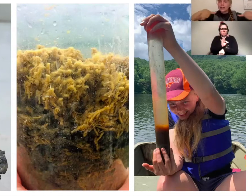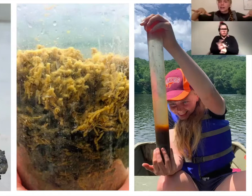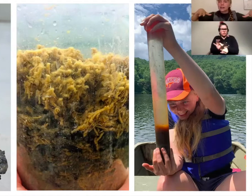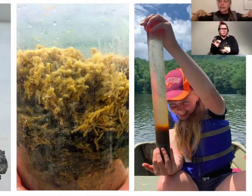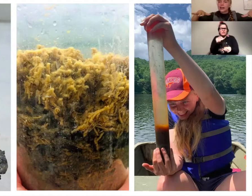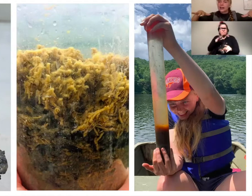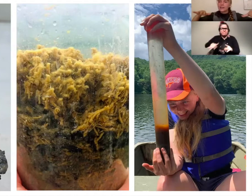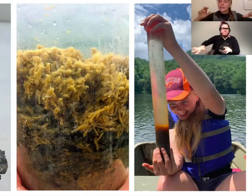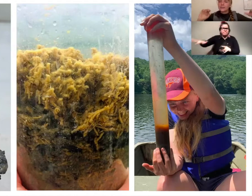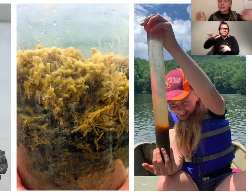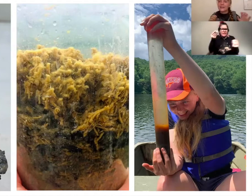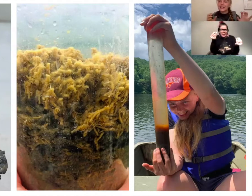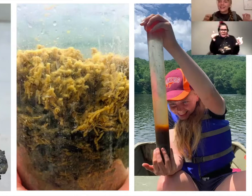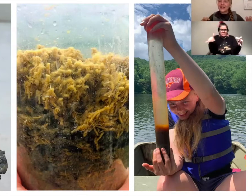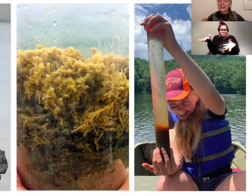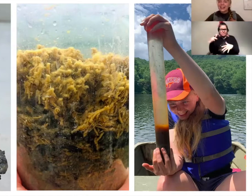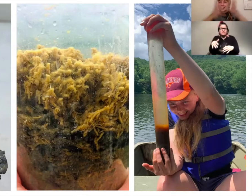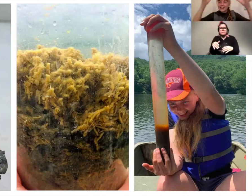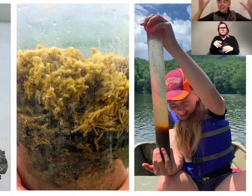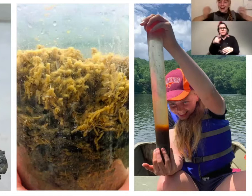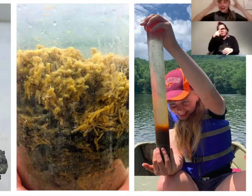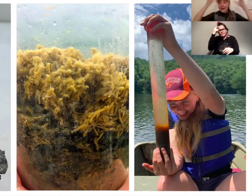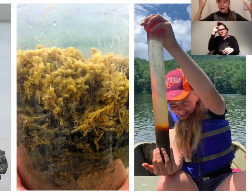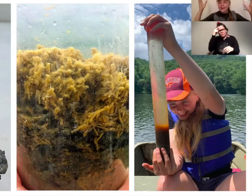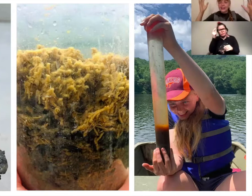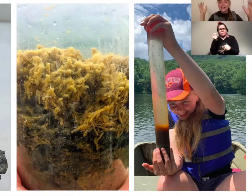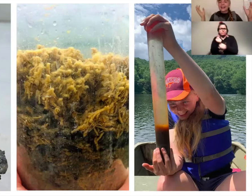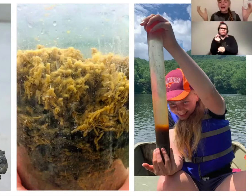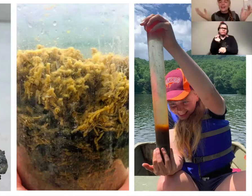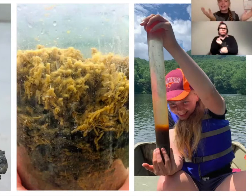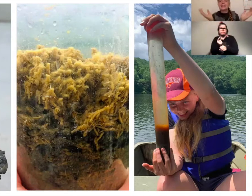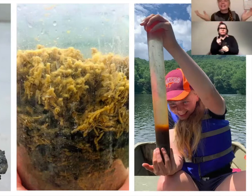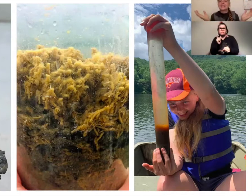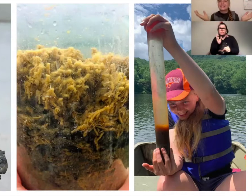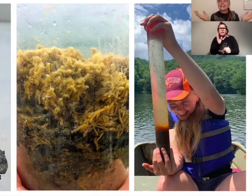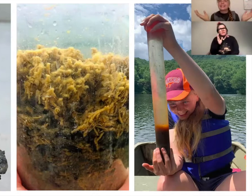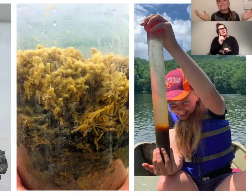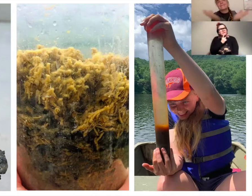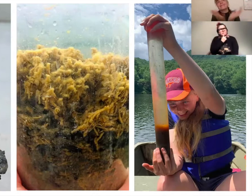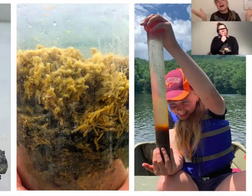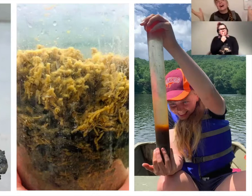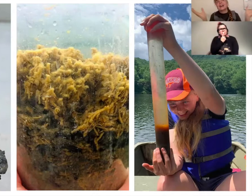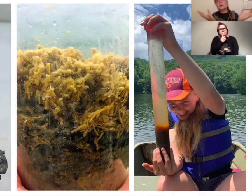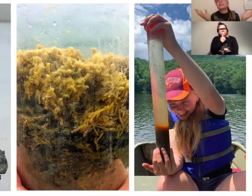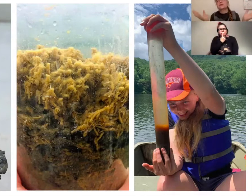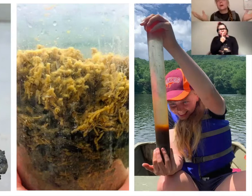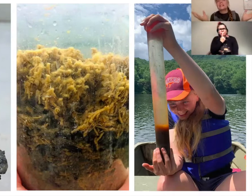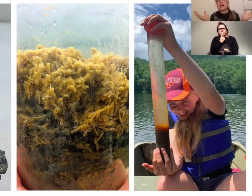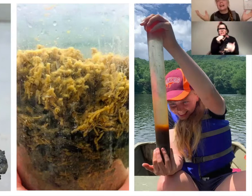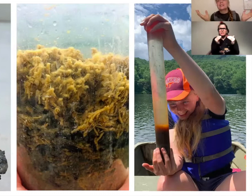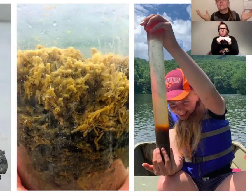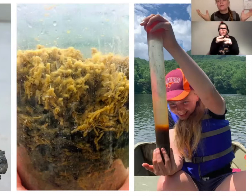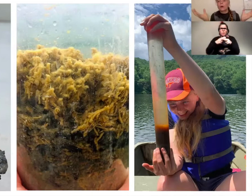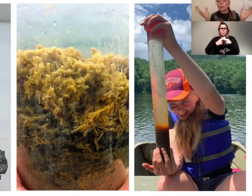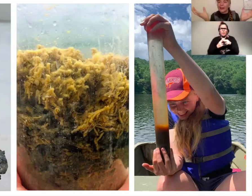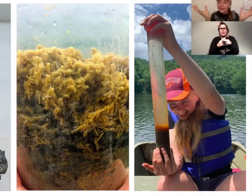surrounding land. So every summer you get, I think it's an equivalent weight